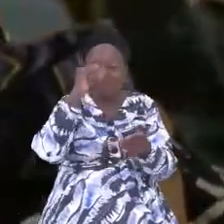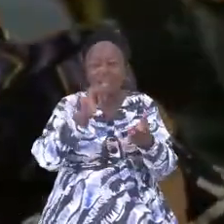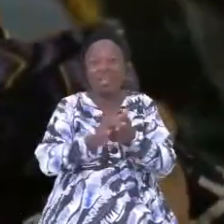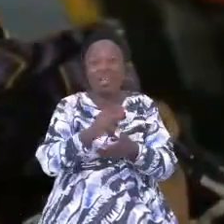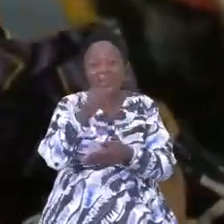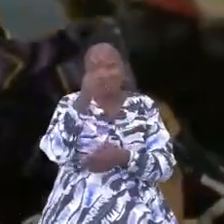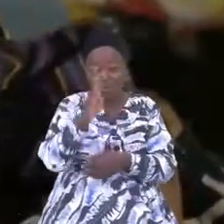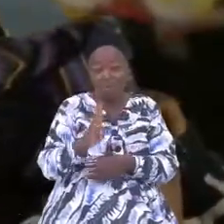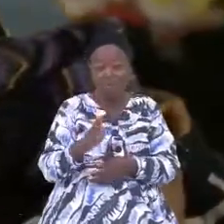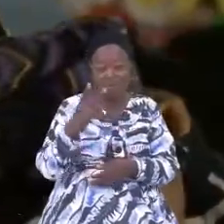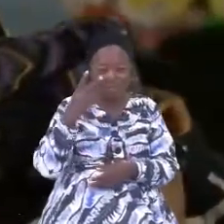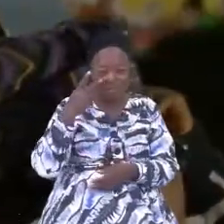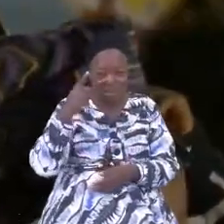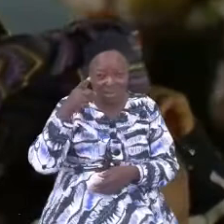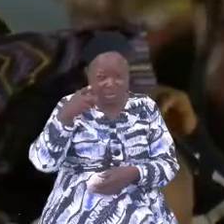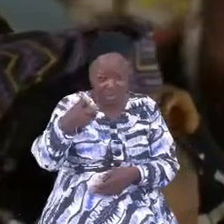world,